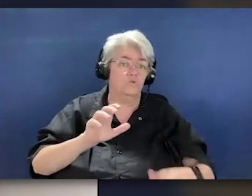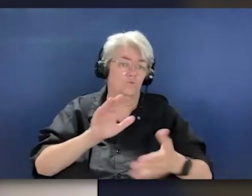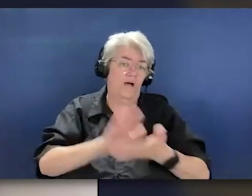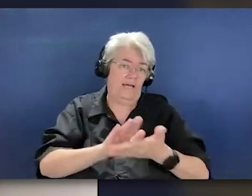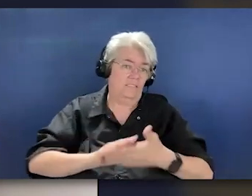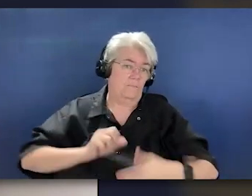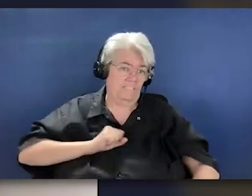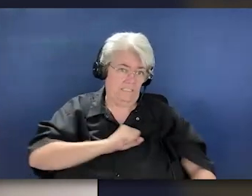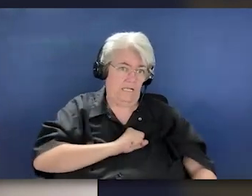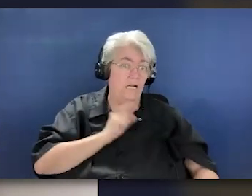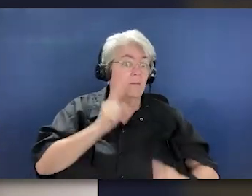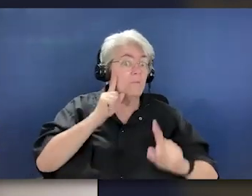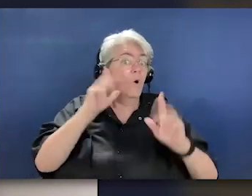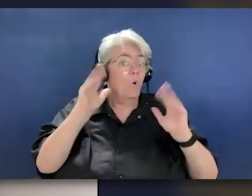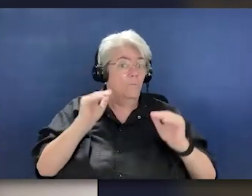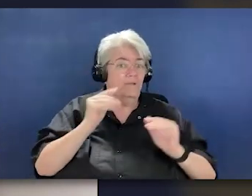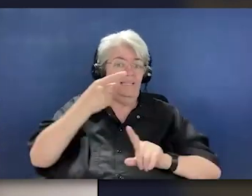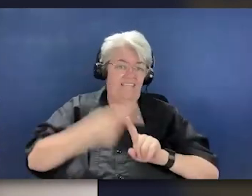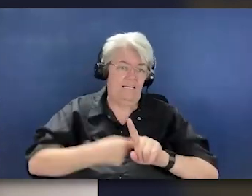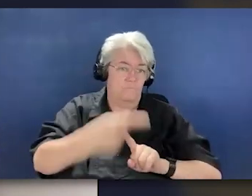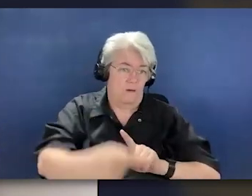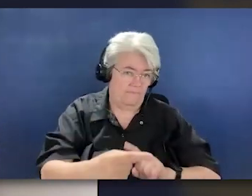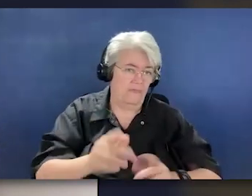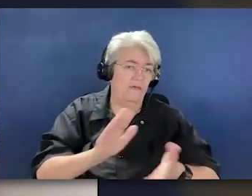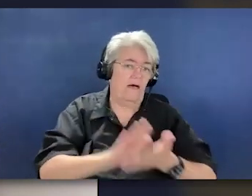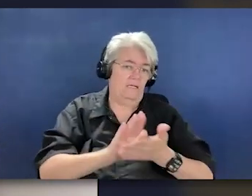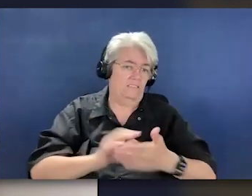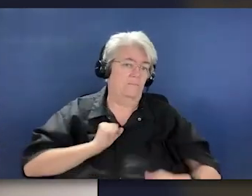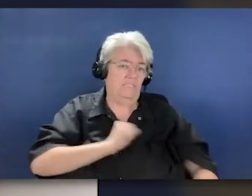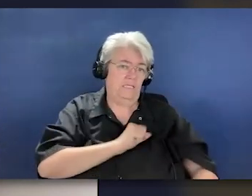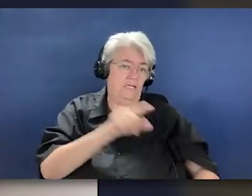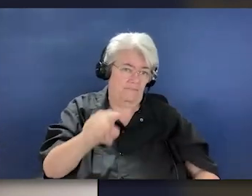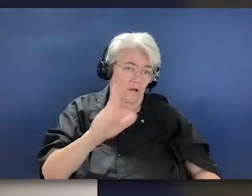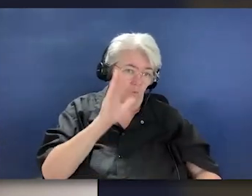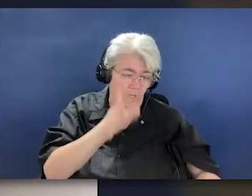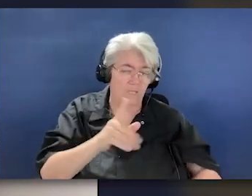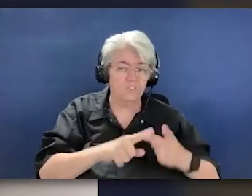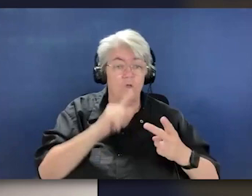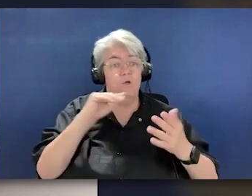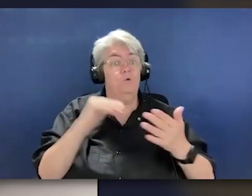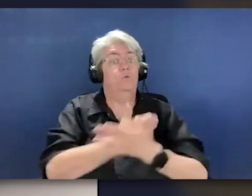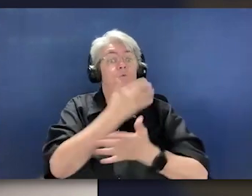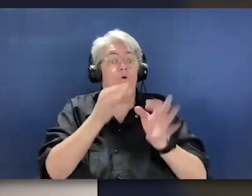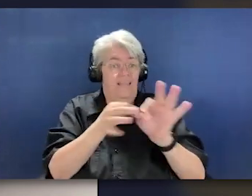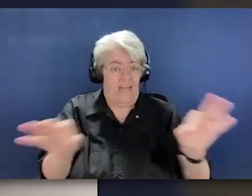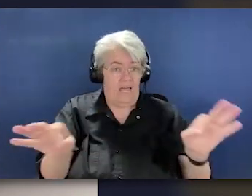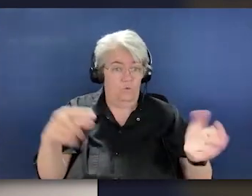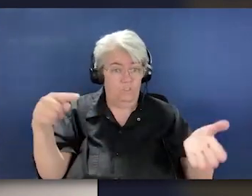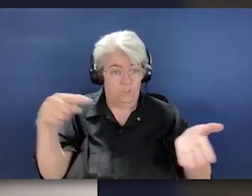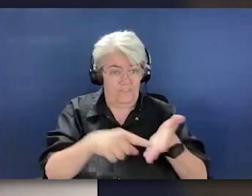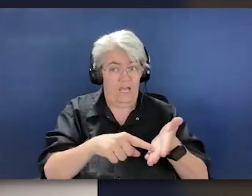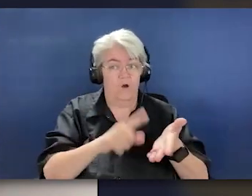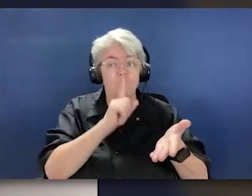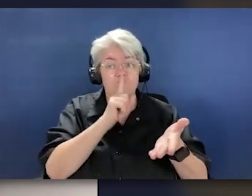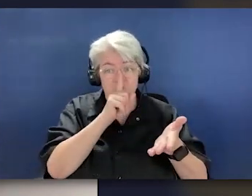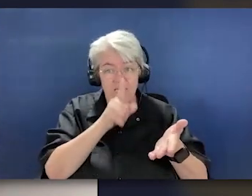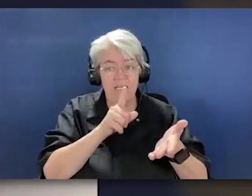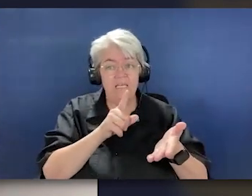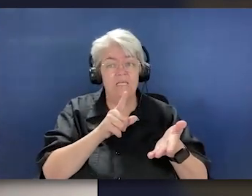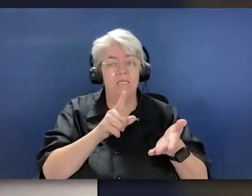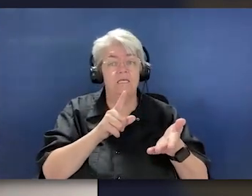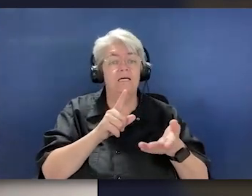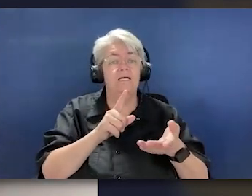will happen next month, actually. And so the new language that we've written into the policy really